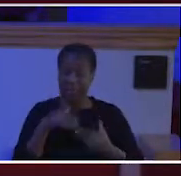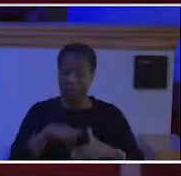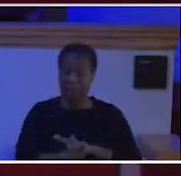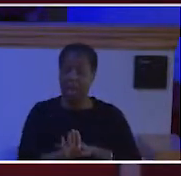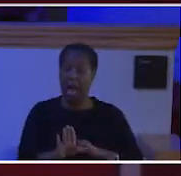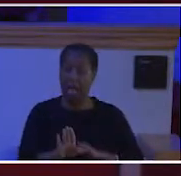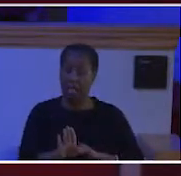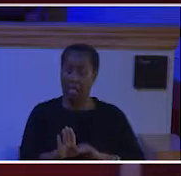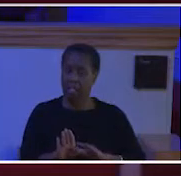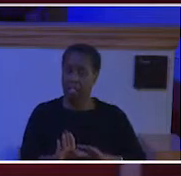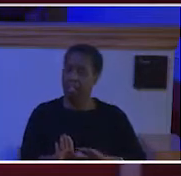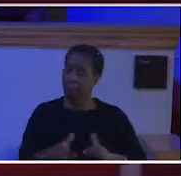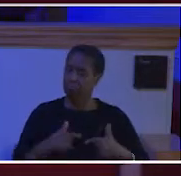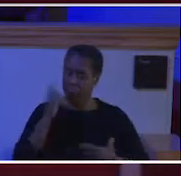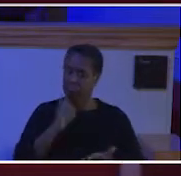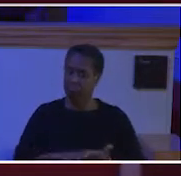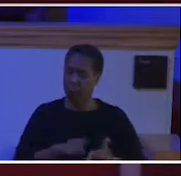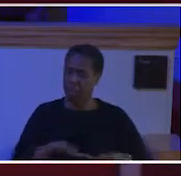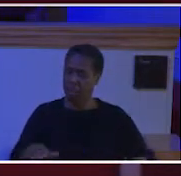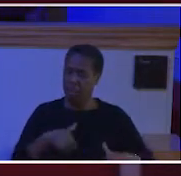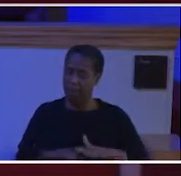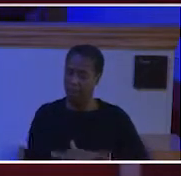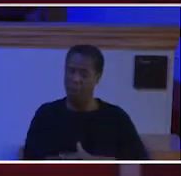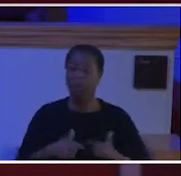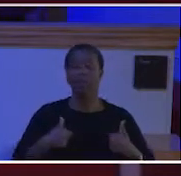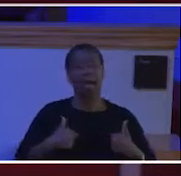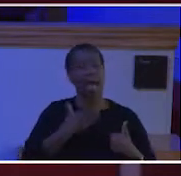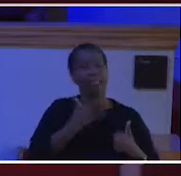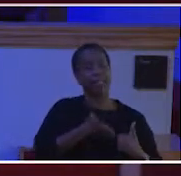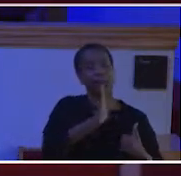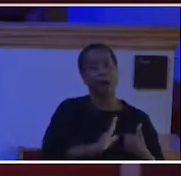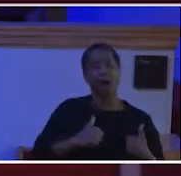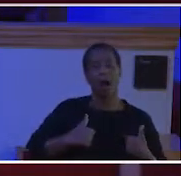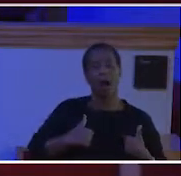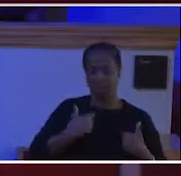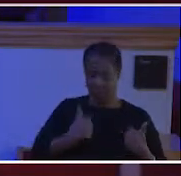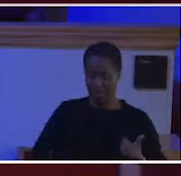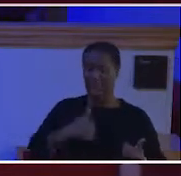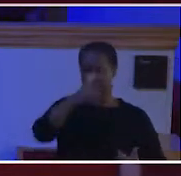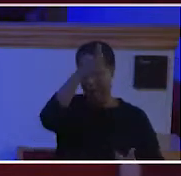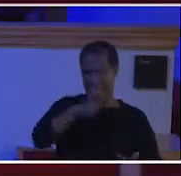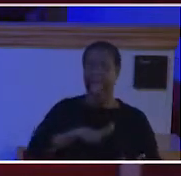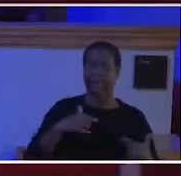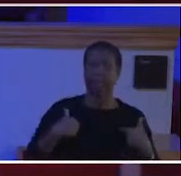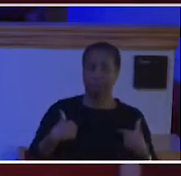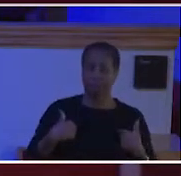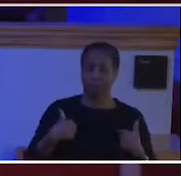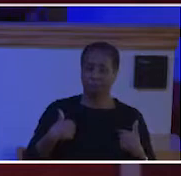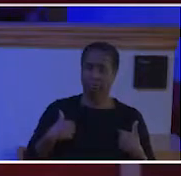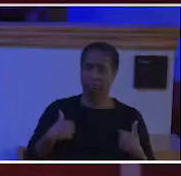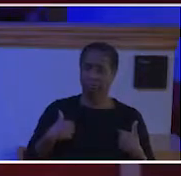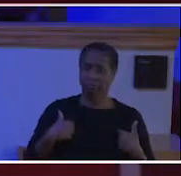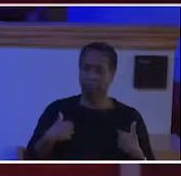childbirth, and therefore I thank God I'm a man.